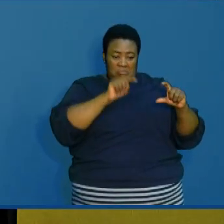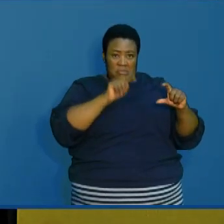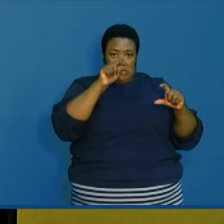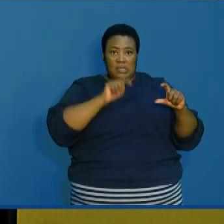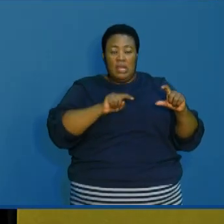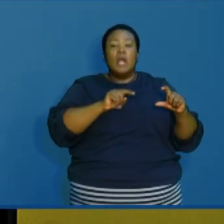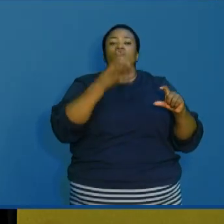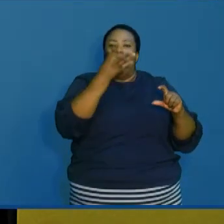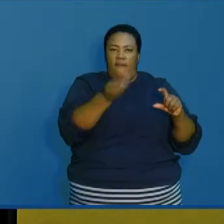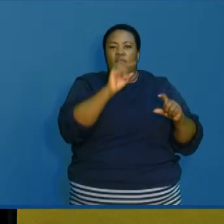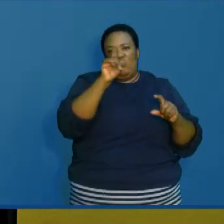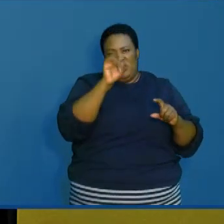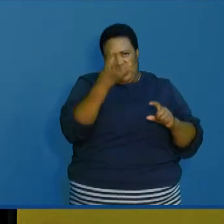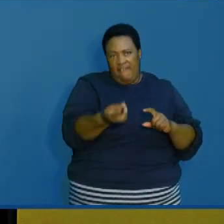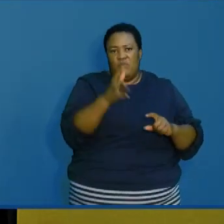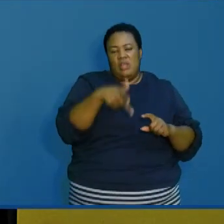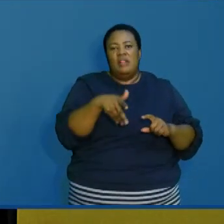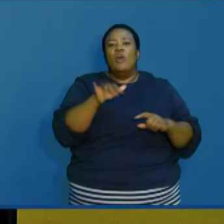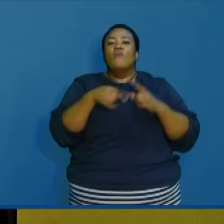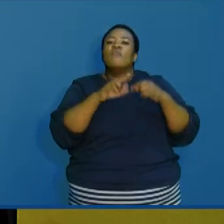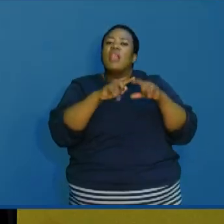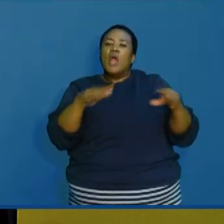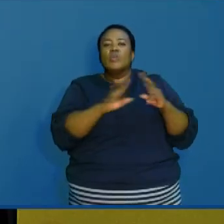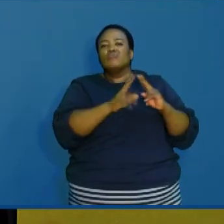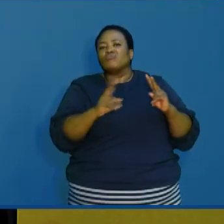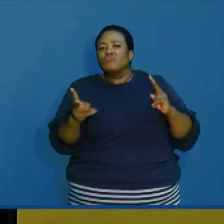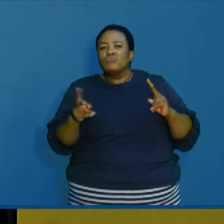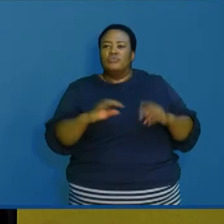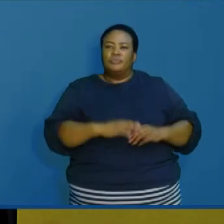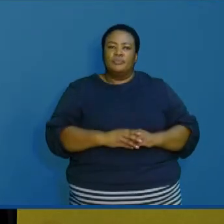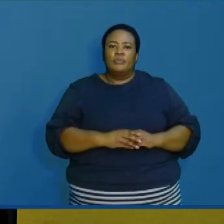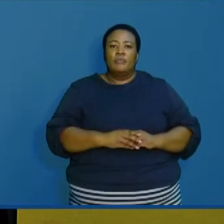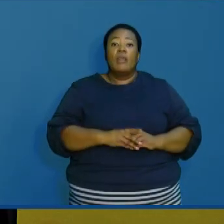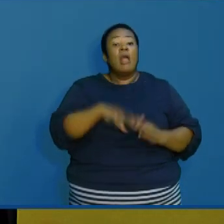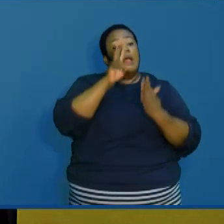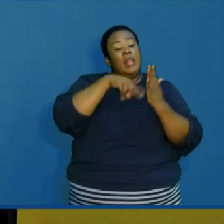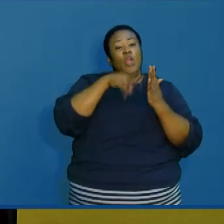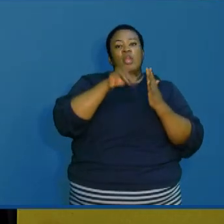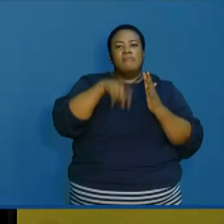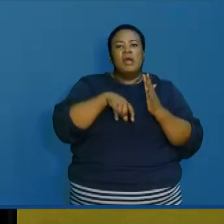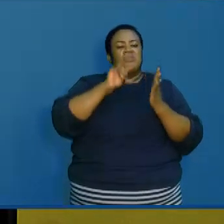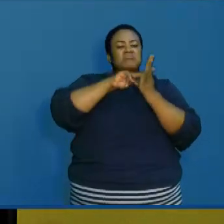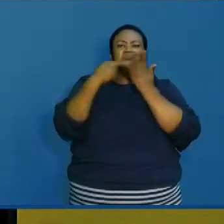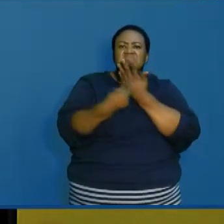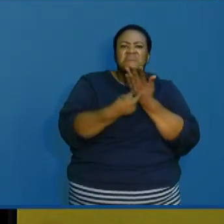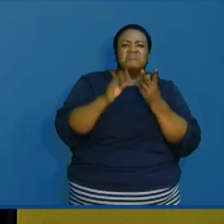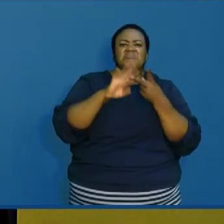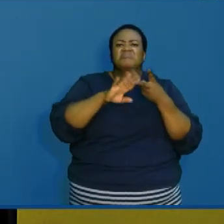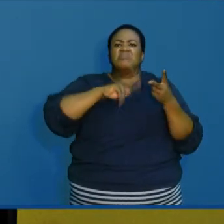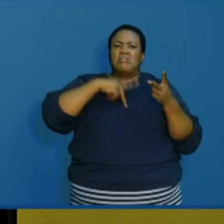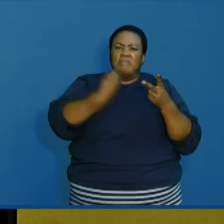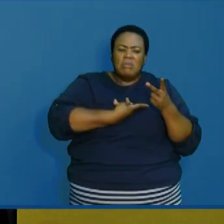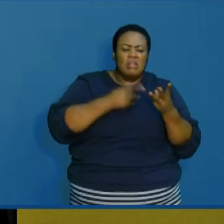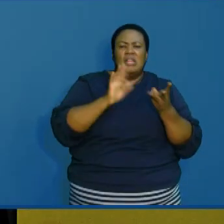question on figures of speech. So learn them. We have already done the different figures of speech,